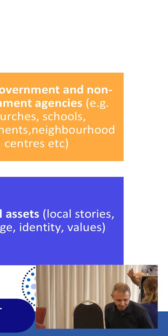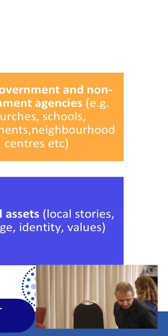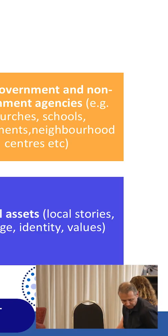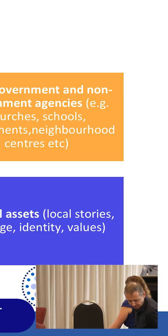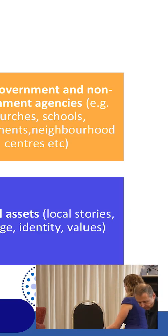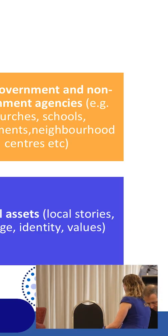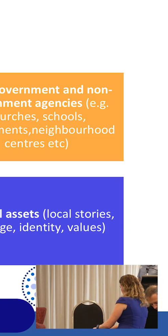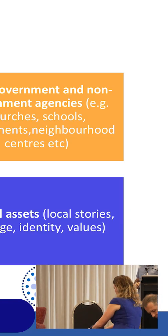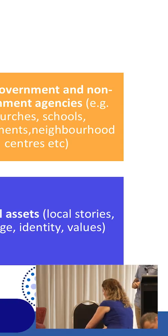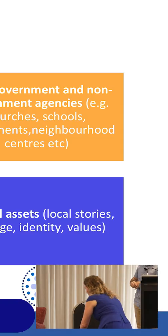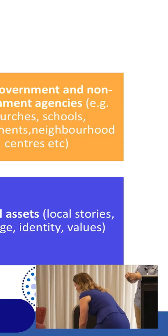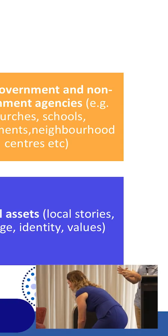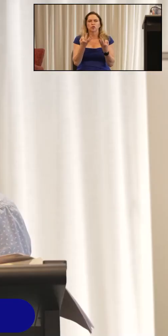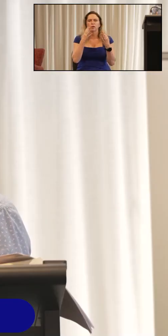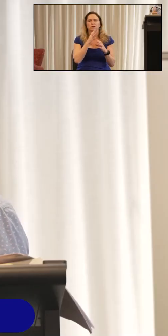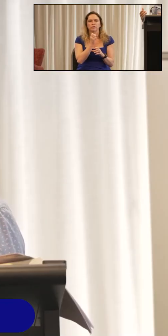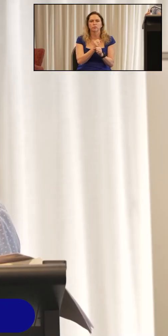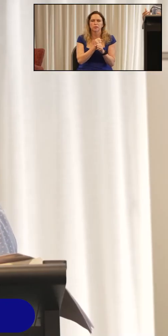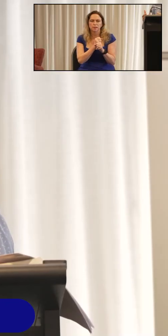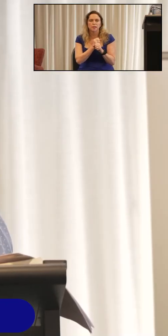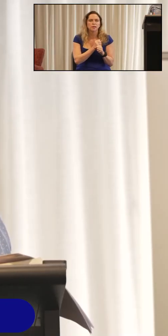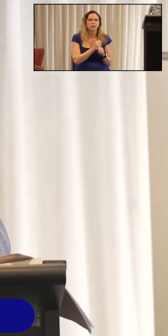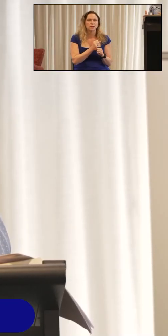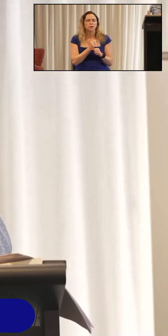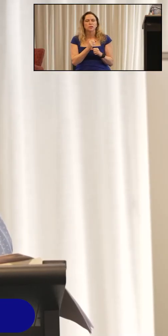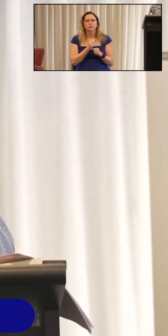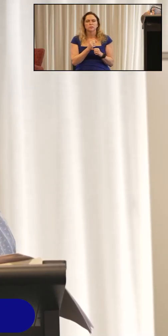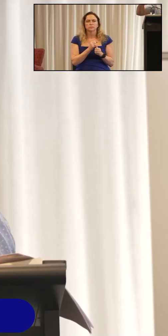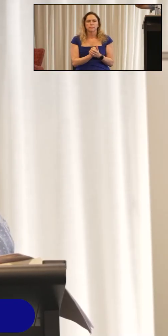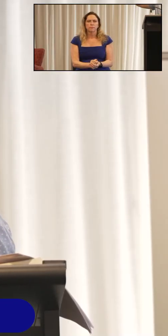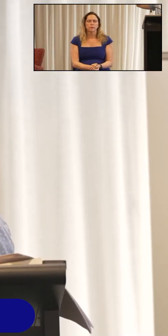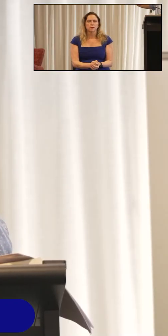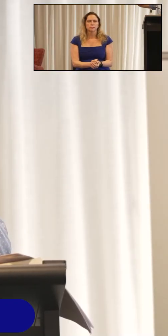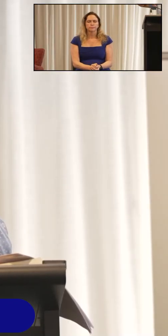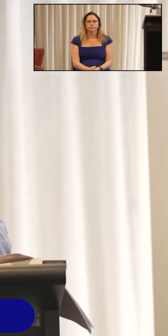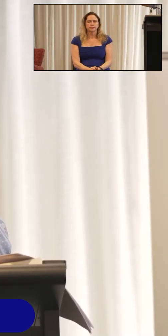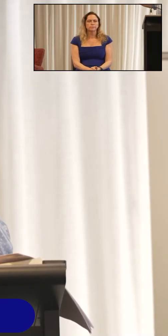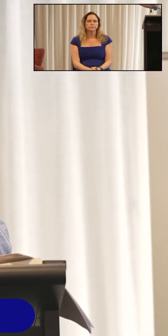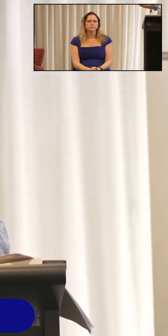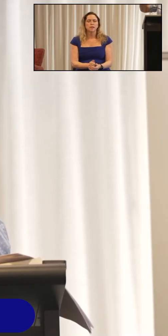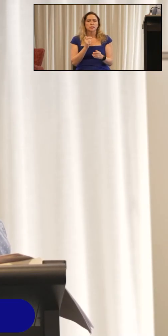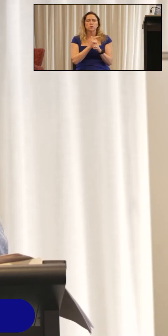as much of that, but it would have played a role in terms of there's ways that, say, the